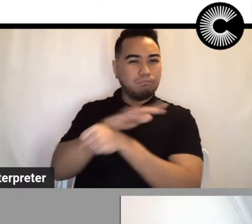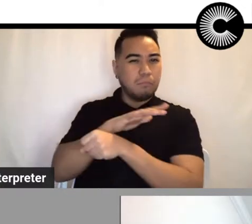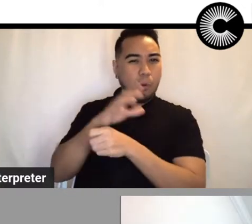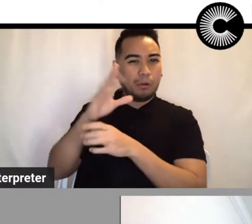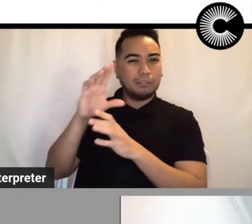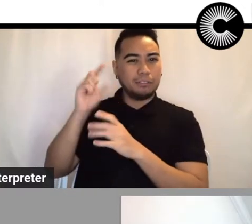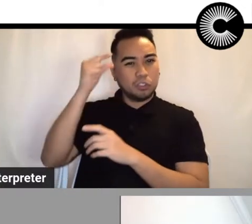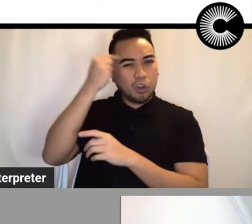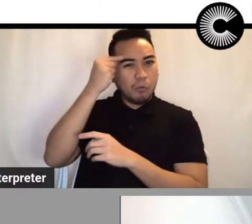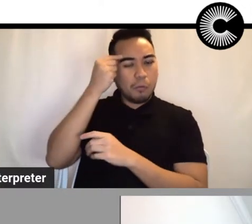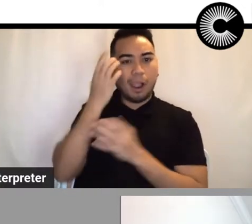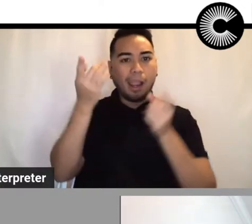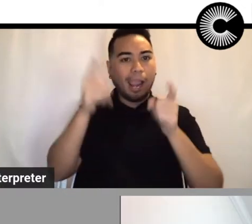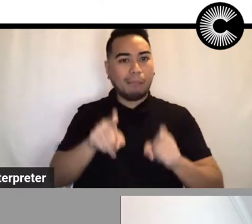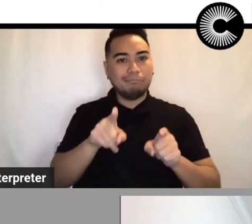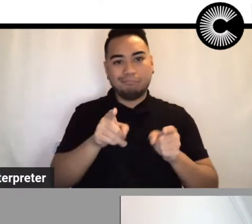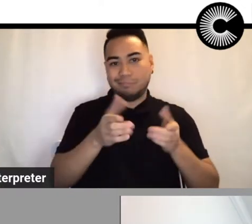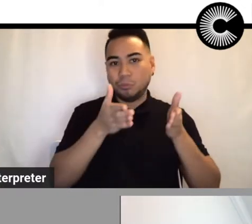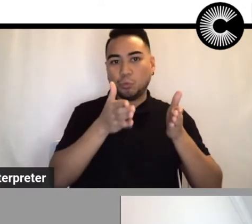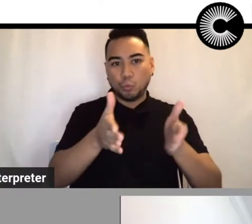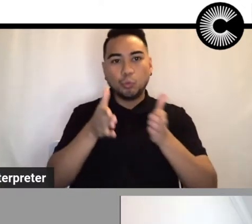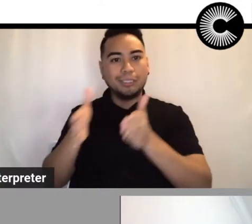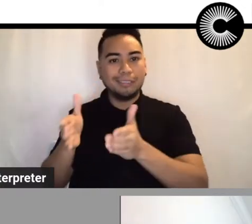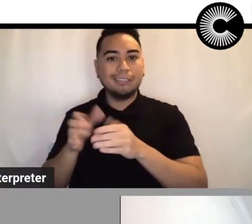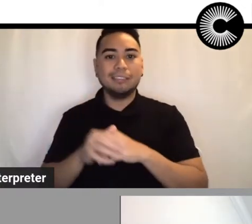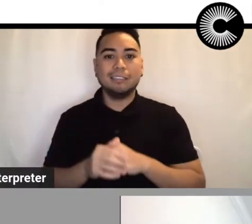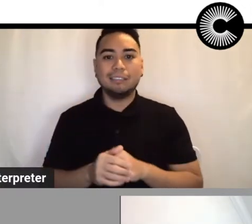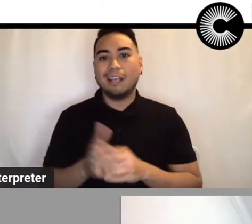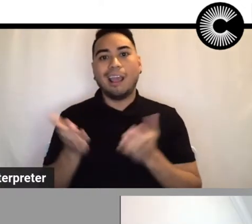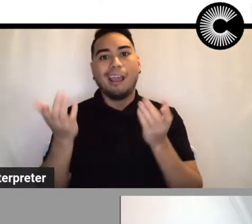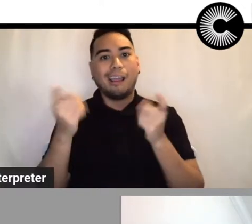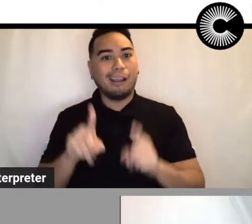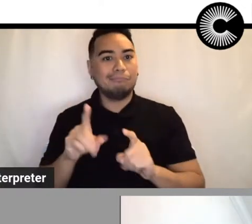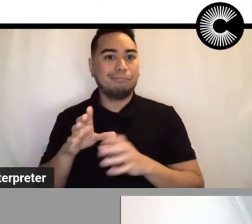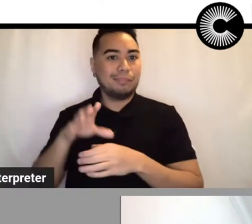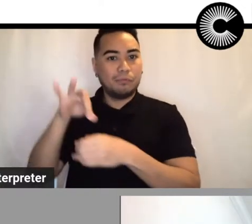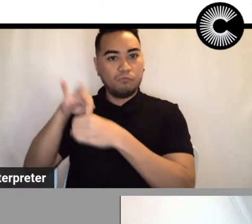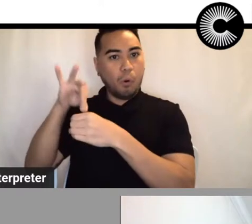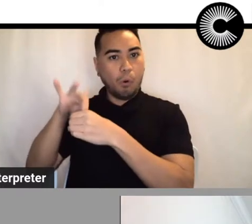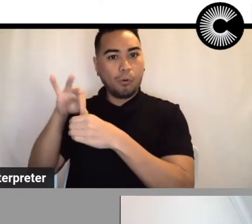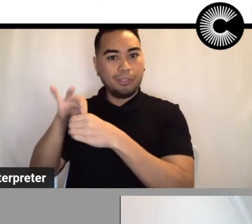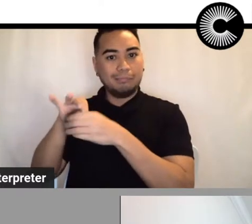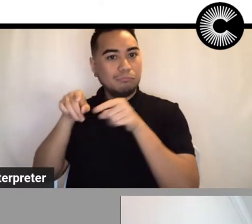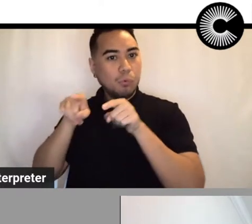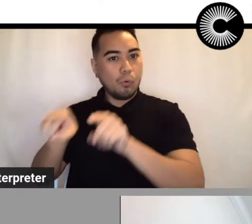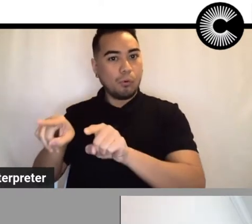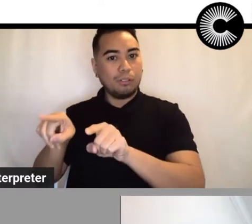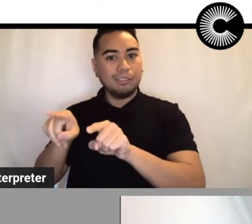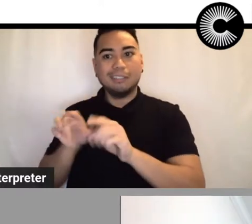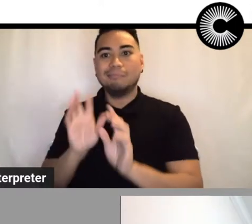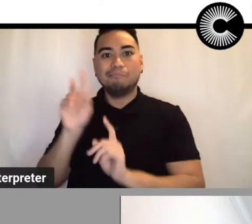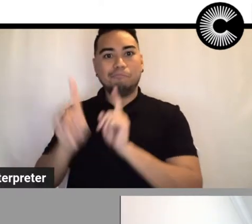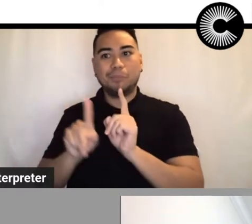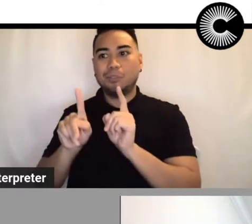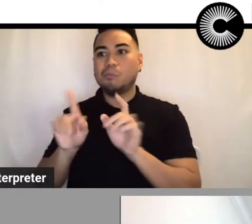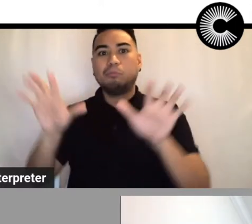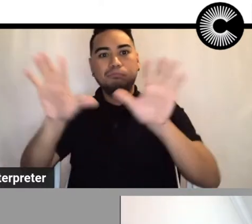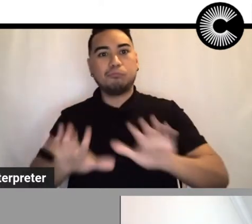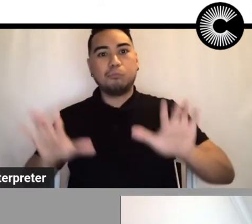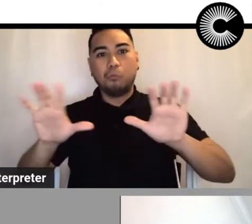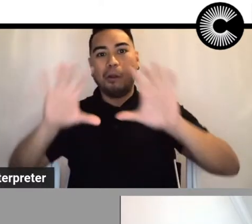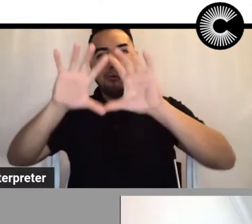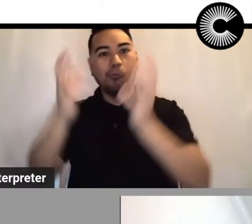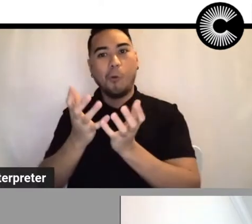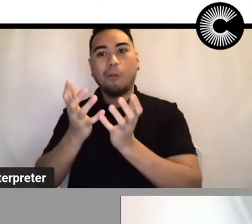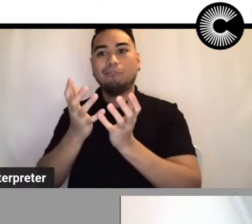are being primaried by centrist forces, people around the world are rallying for a ceasefire in